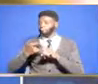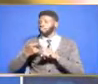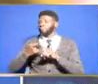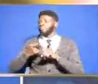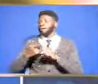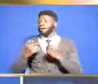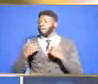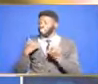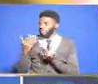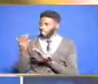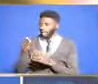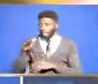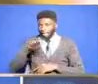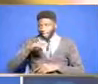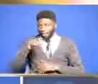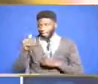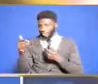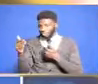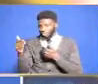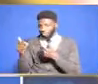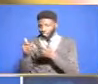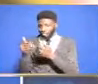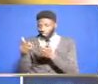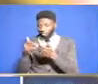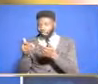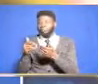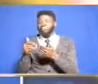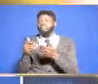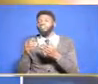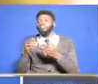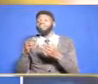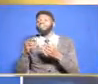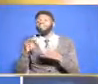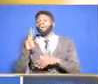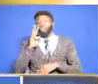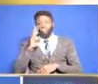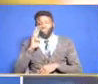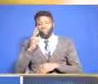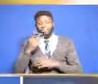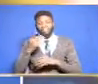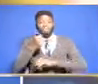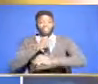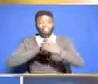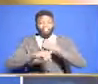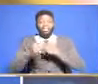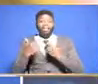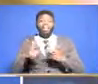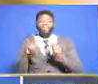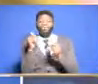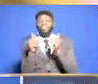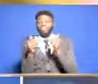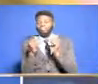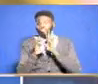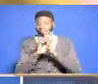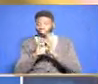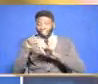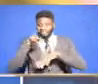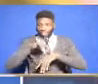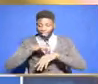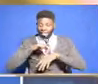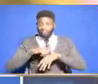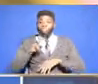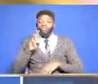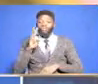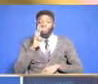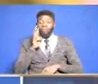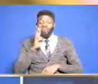call riparian areas and activities that are supposed to be carried out within these riparian areas. So for example, as the lake swells,